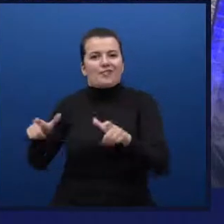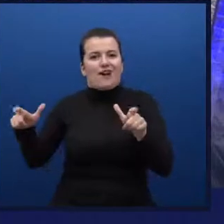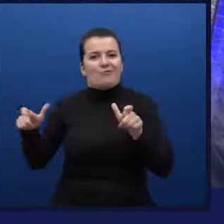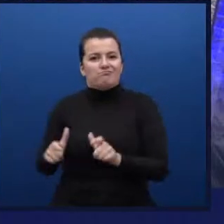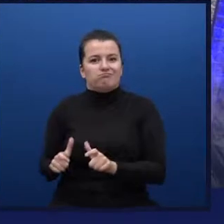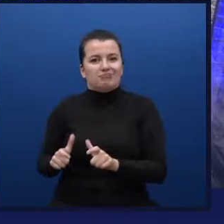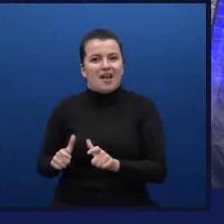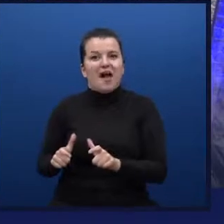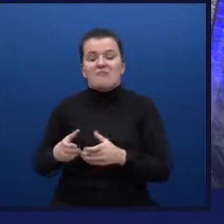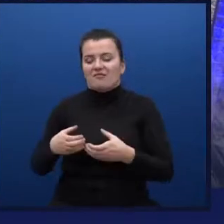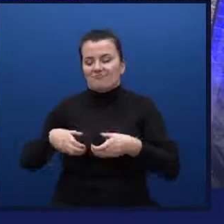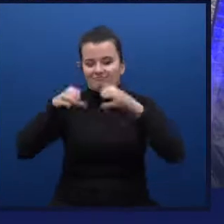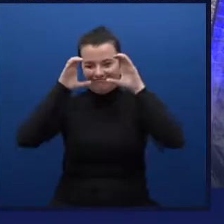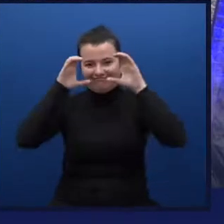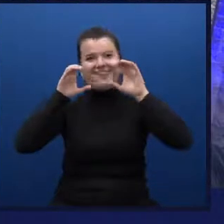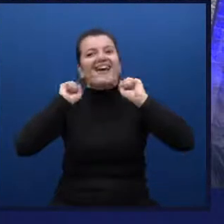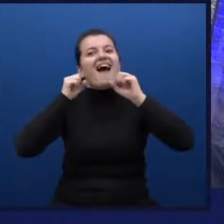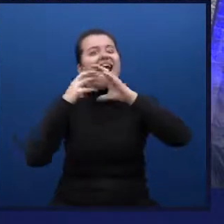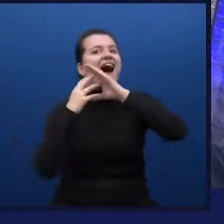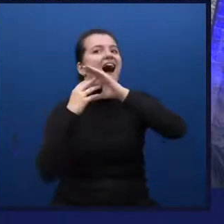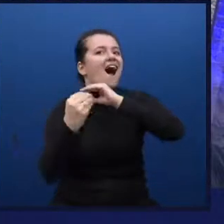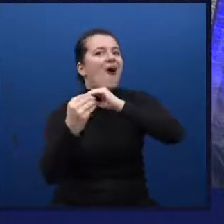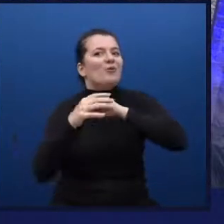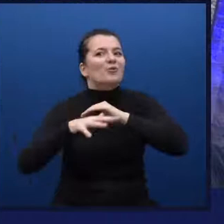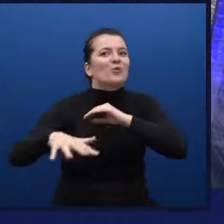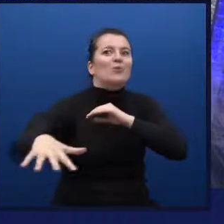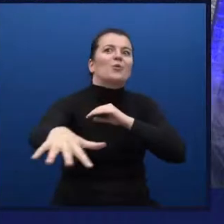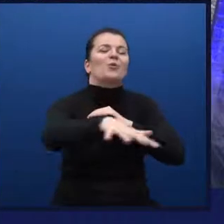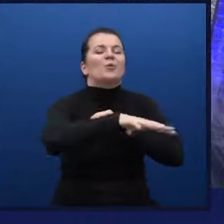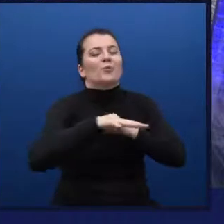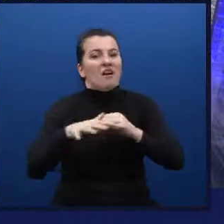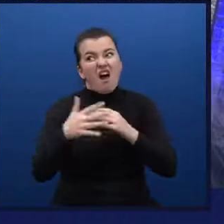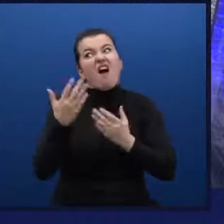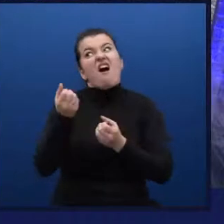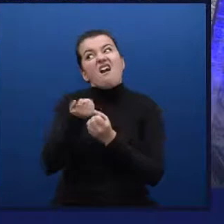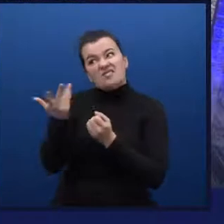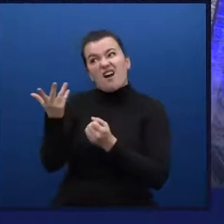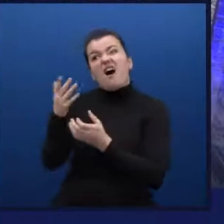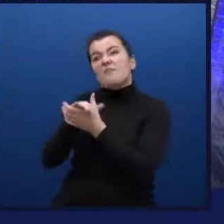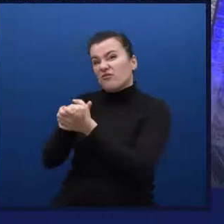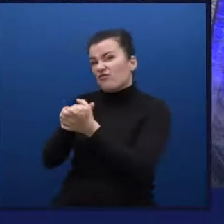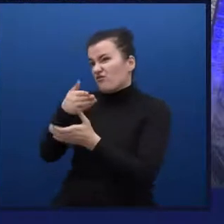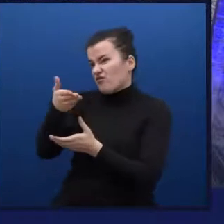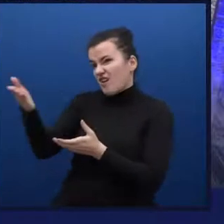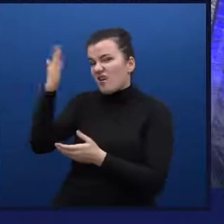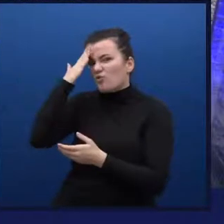it might actually be life-saving. I know from a couple of friends that